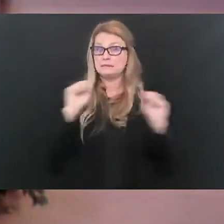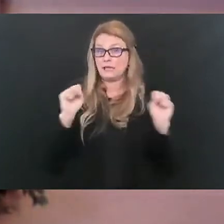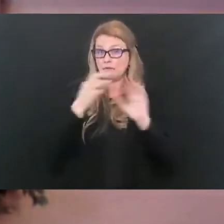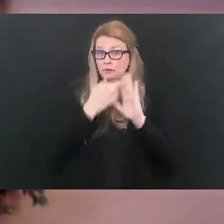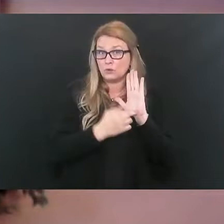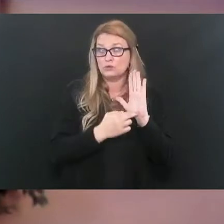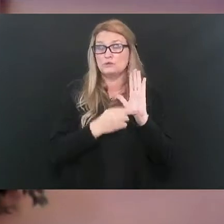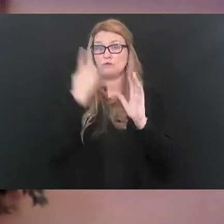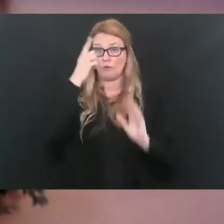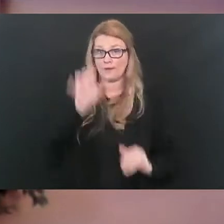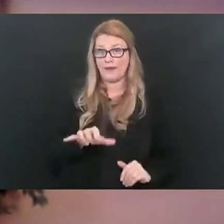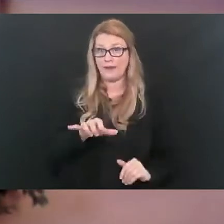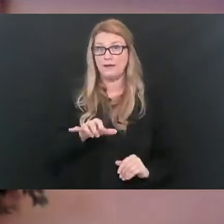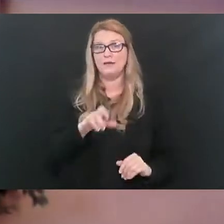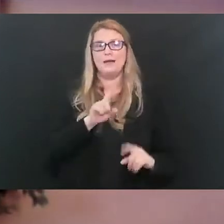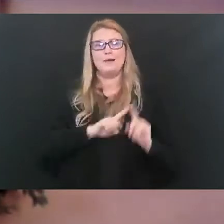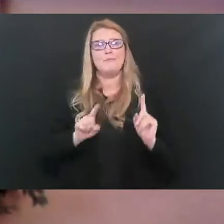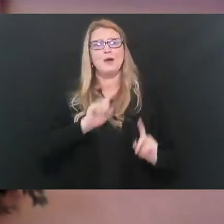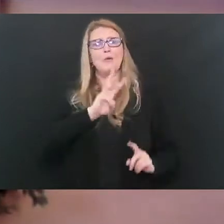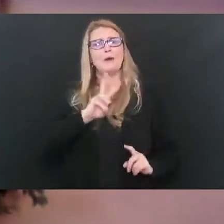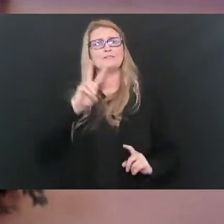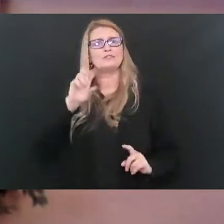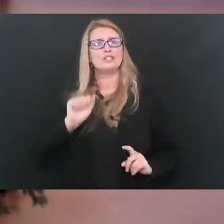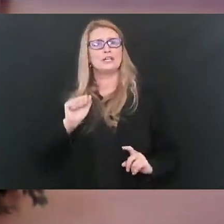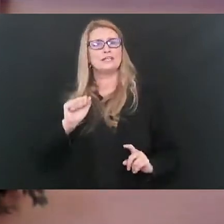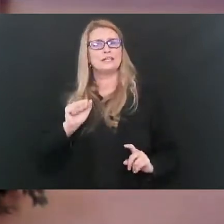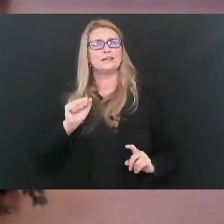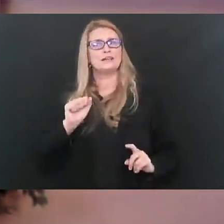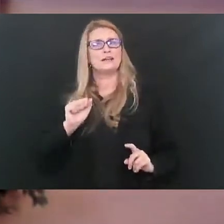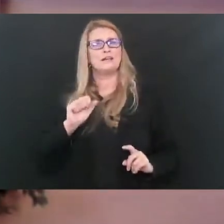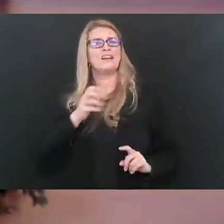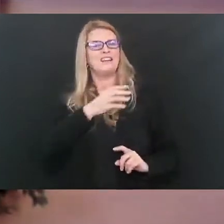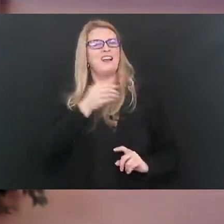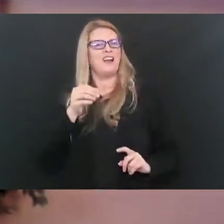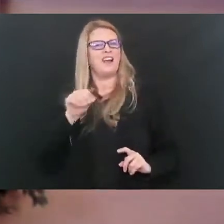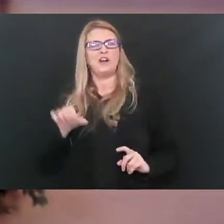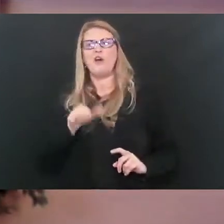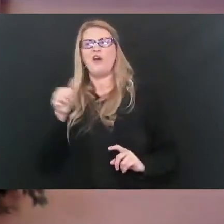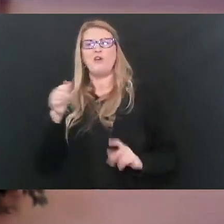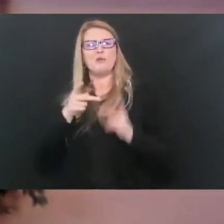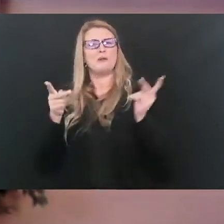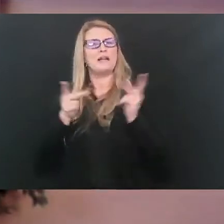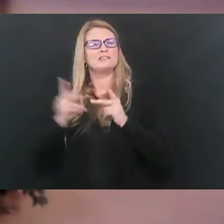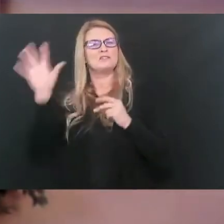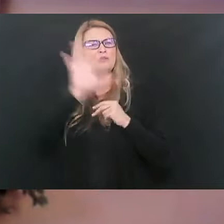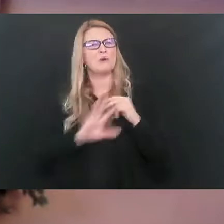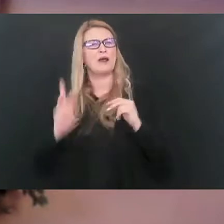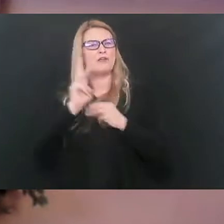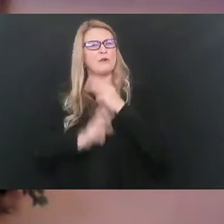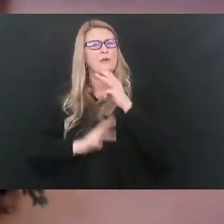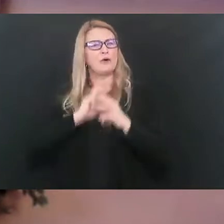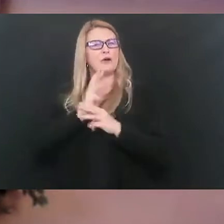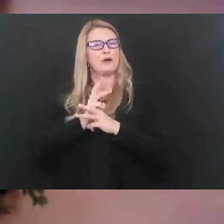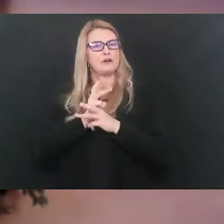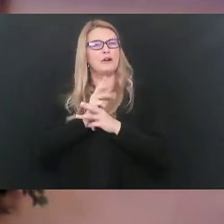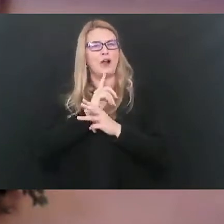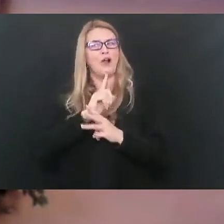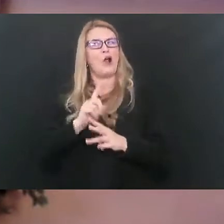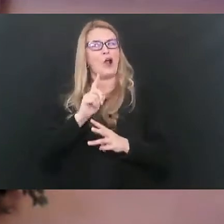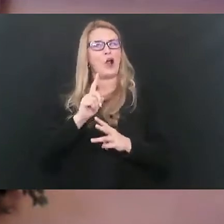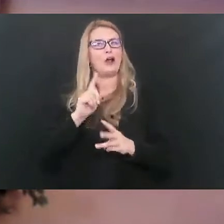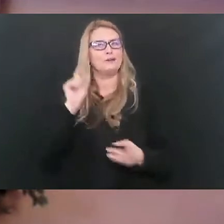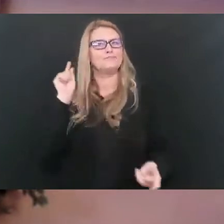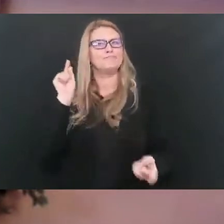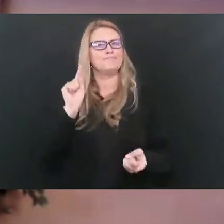West Virginia, like the rest of the world, is starting to face another great challenge as part of this pandemic. And so